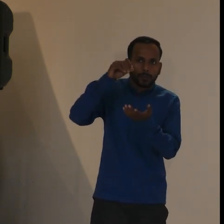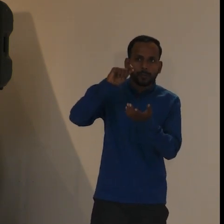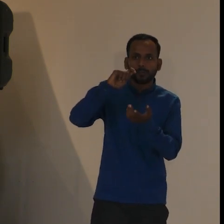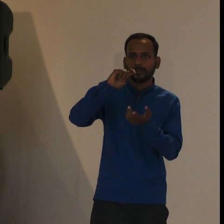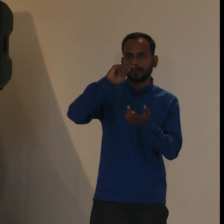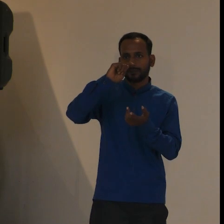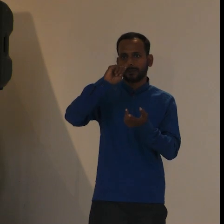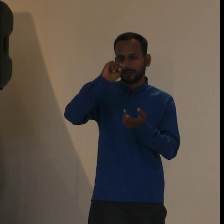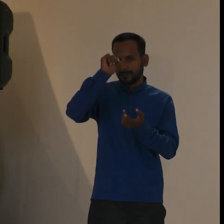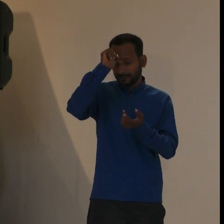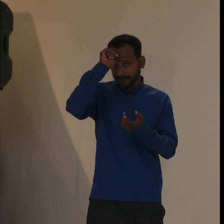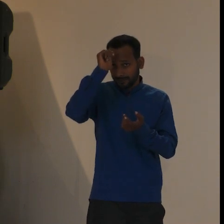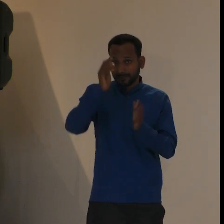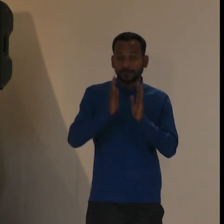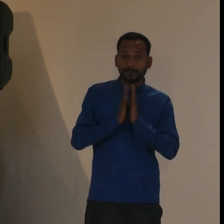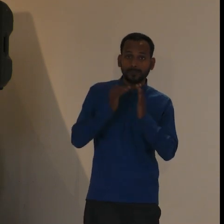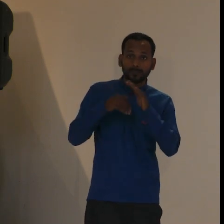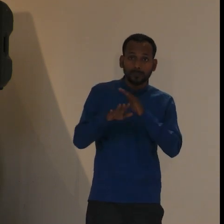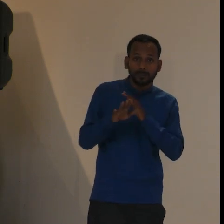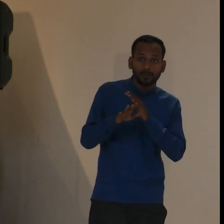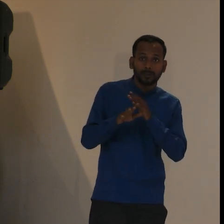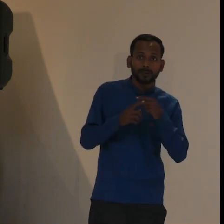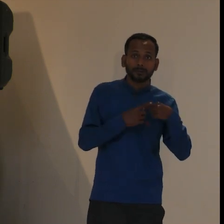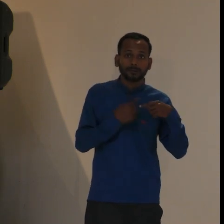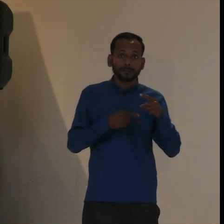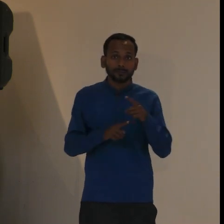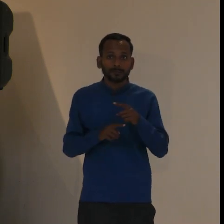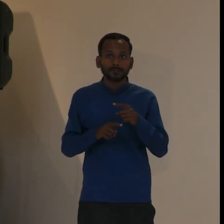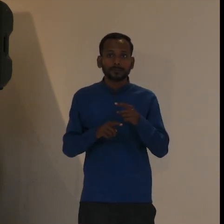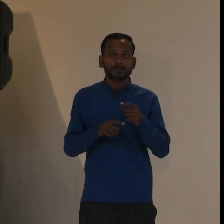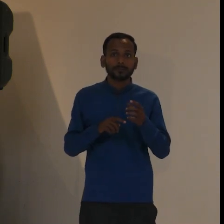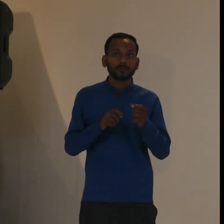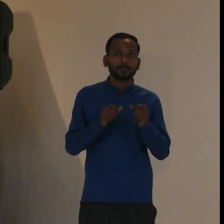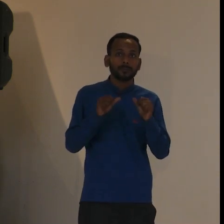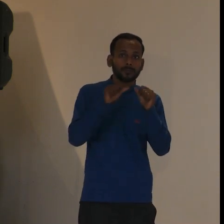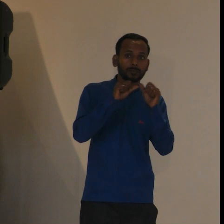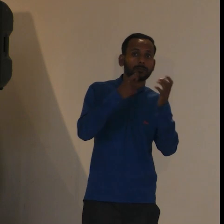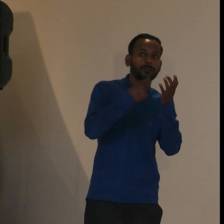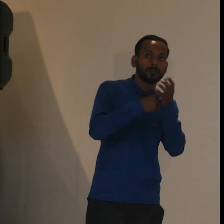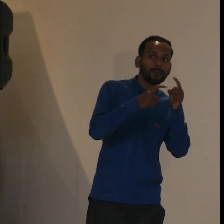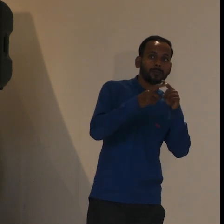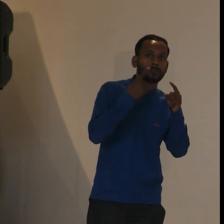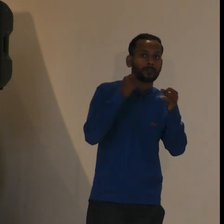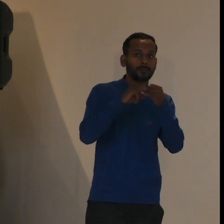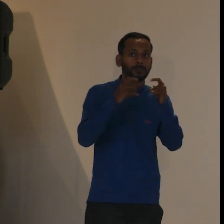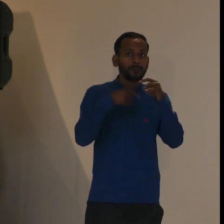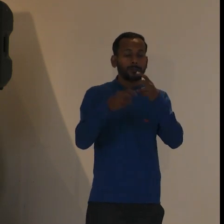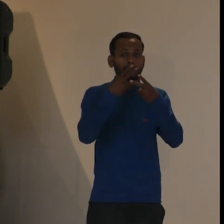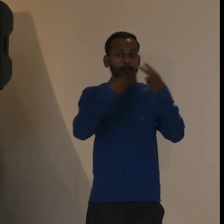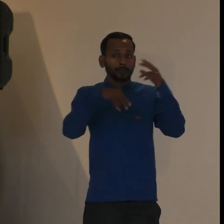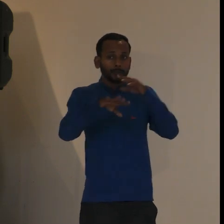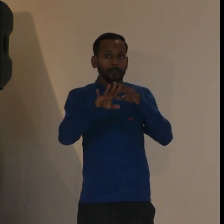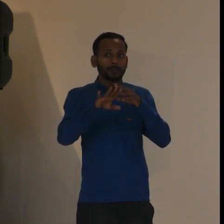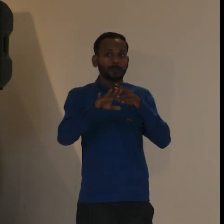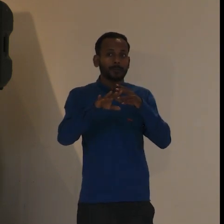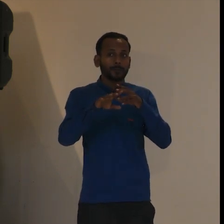goddess standing on a lotus pedestal. So were the artists or the masons who built that at